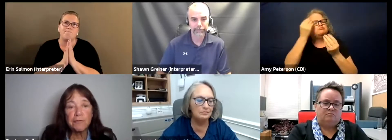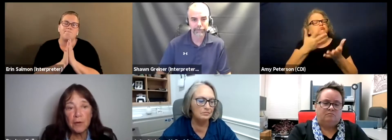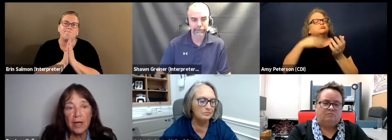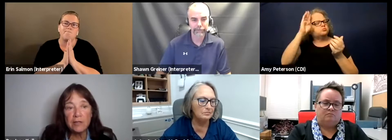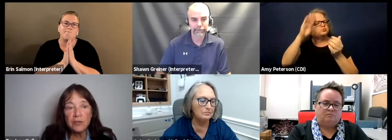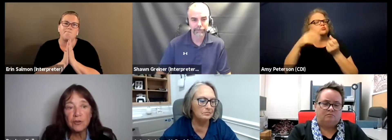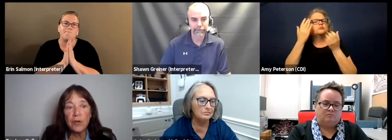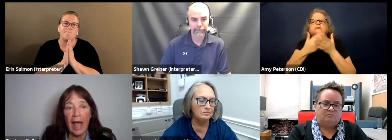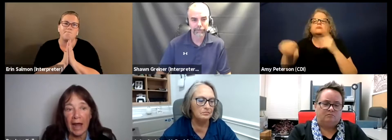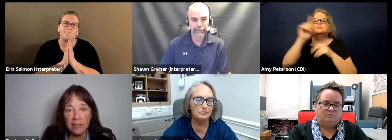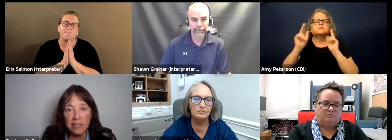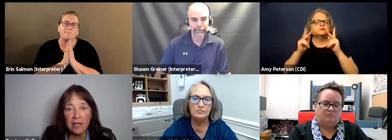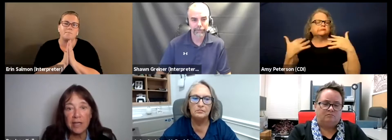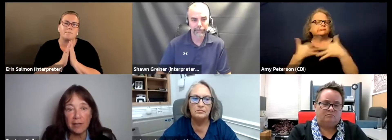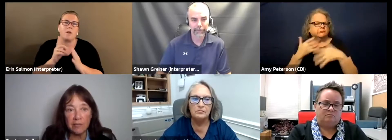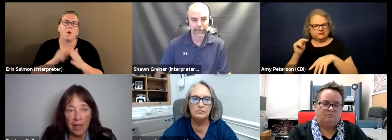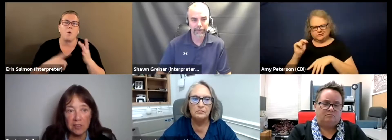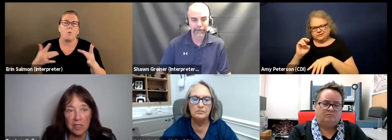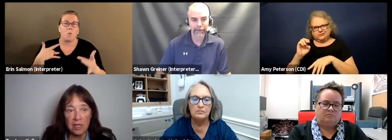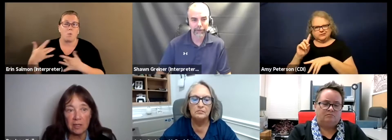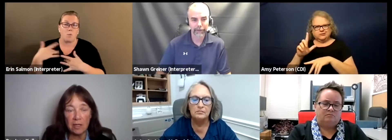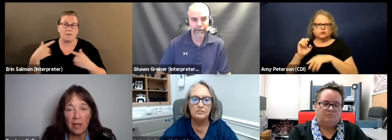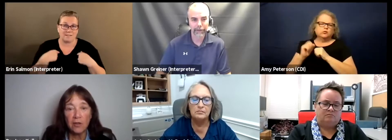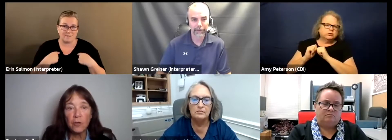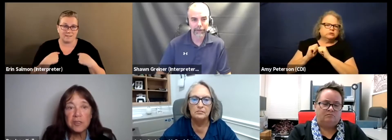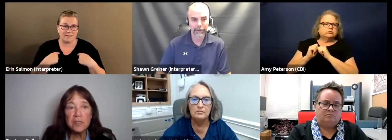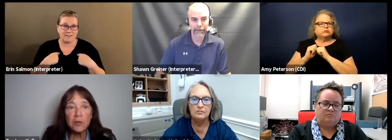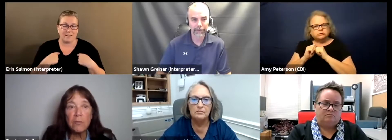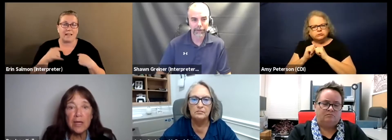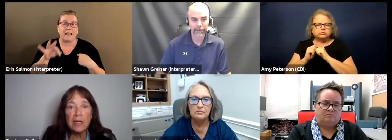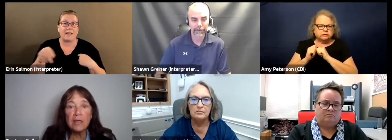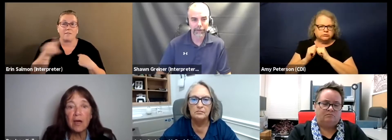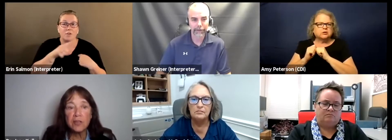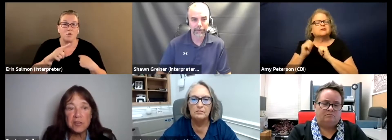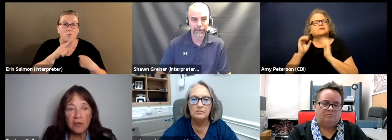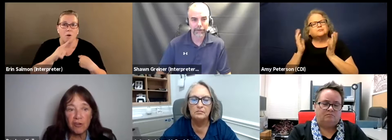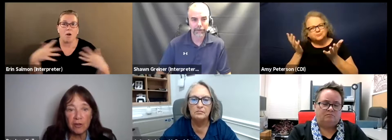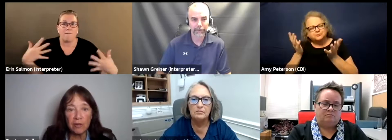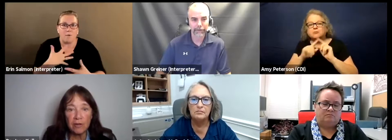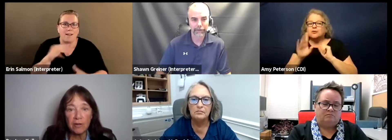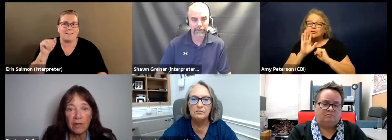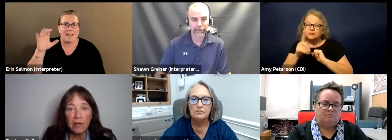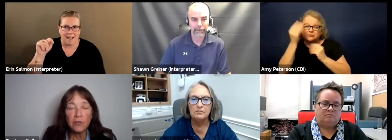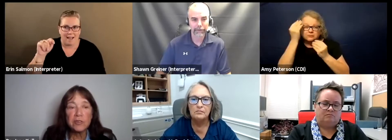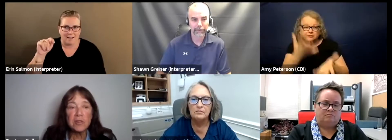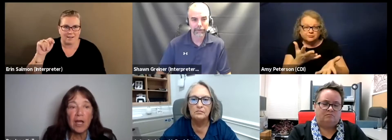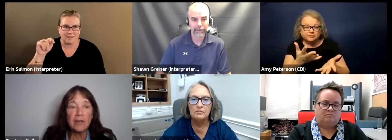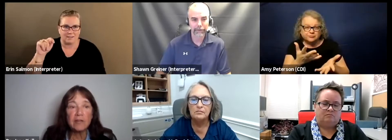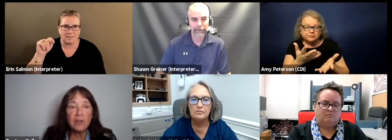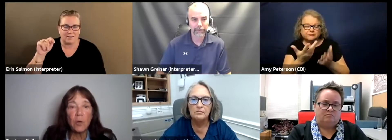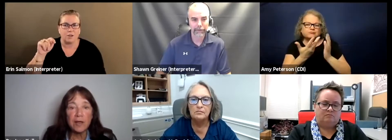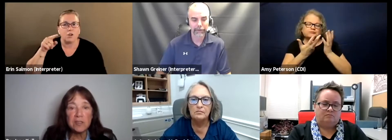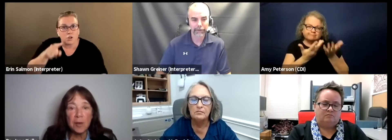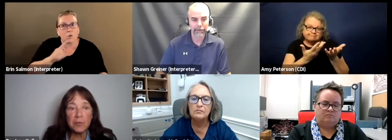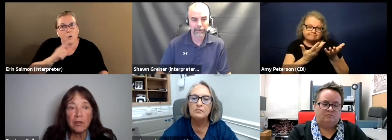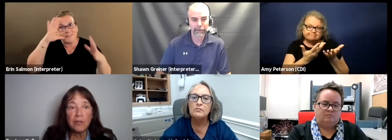too afraid to act and get the vaccine, you're still making a decision. You're deciding